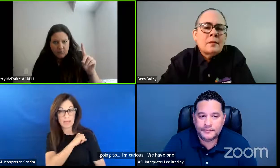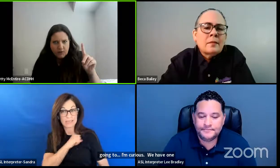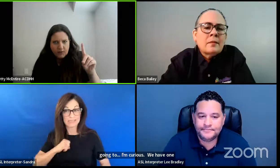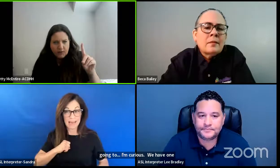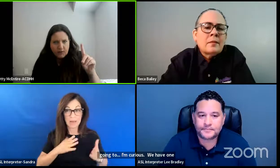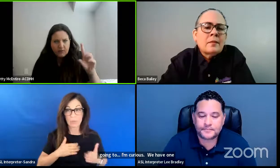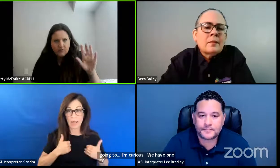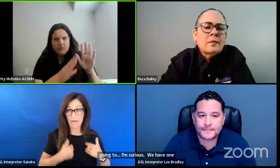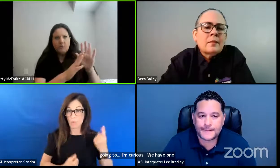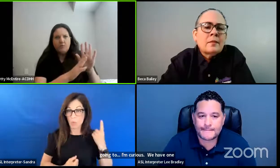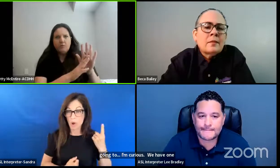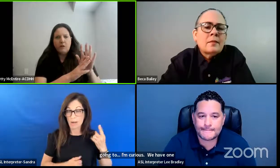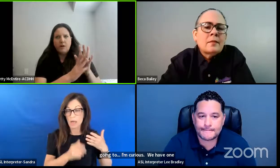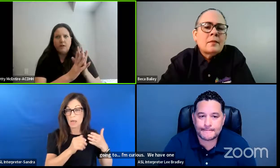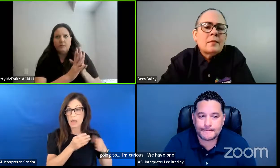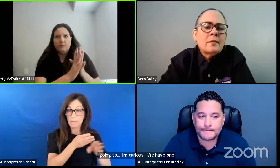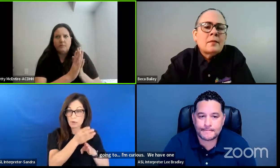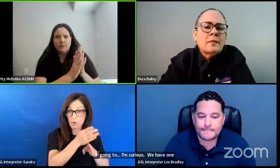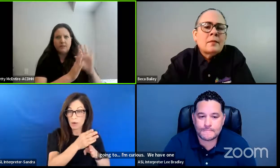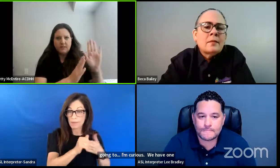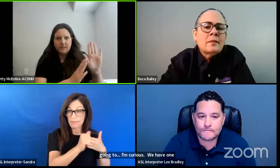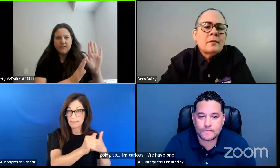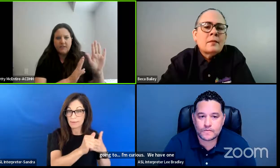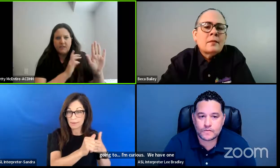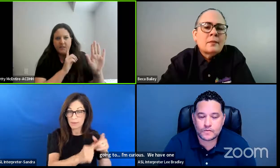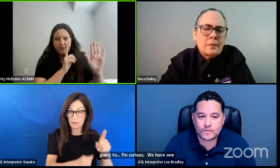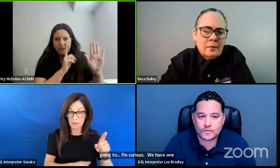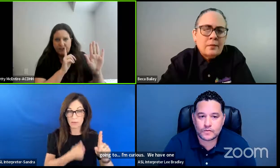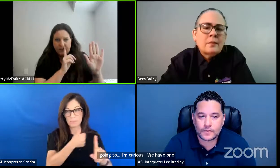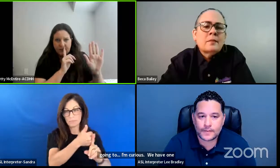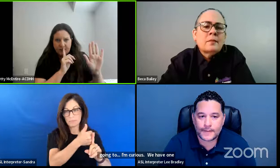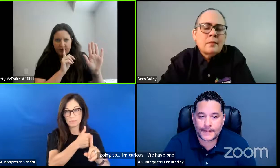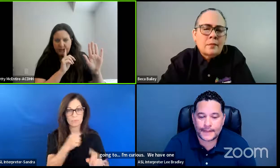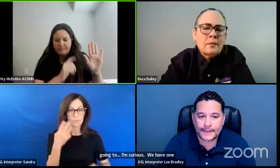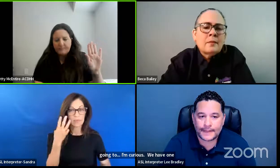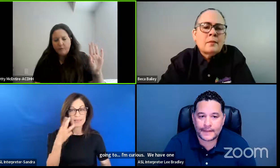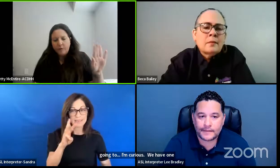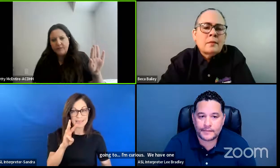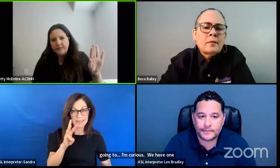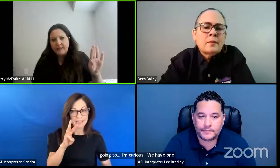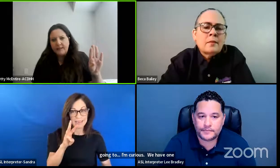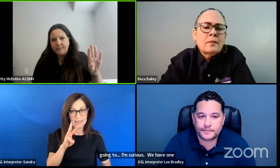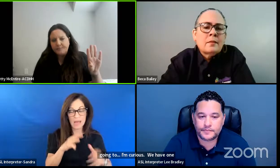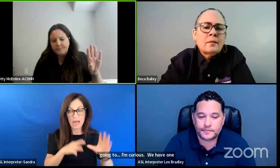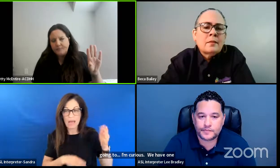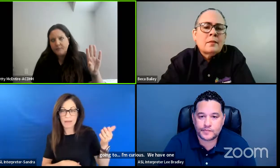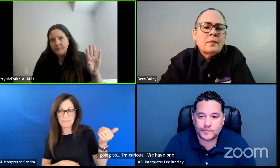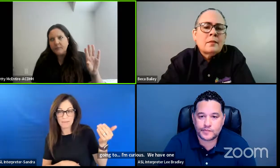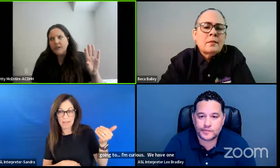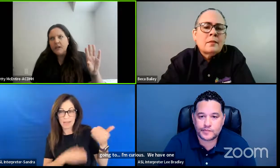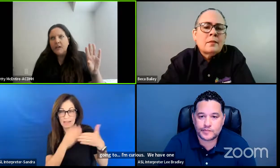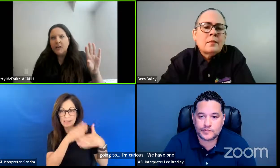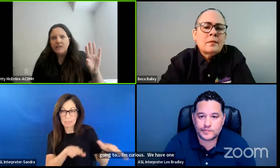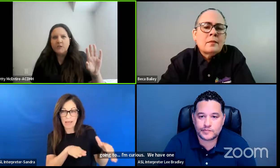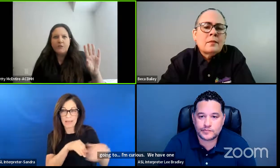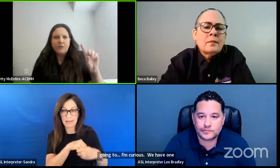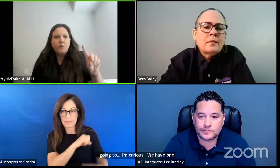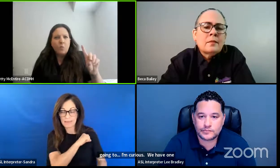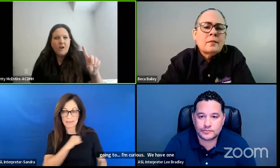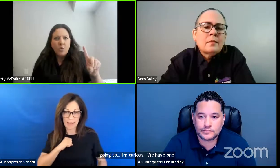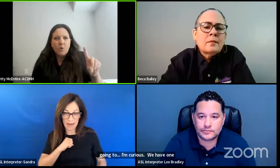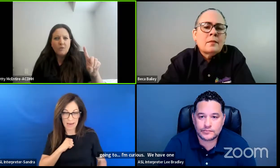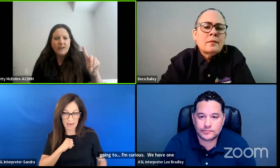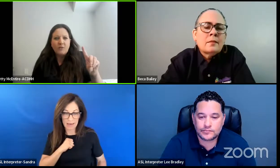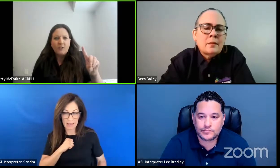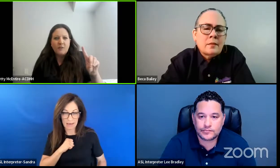one majority lead. So it's a 16-15 split over in the Senate. So if you